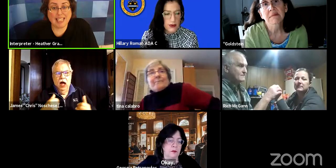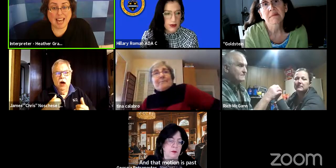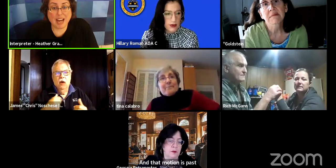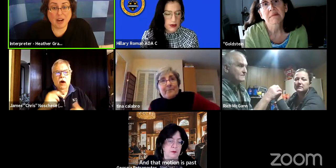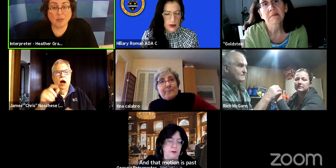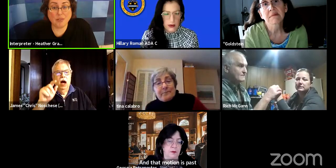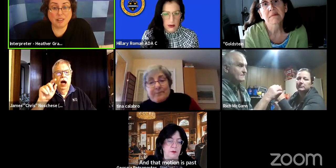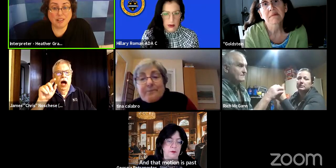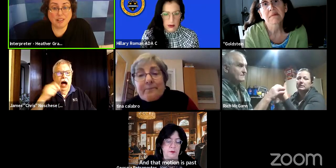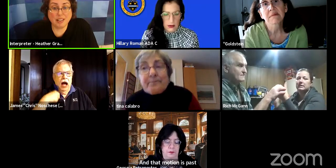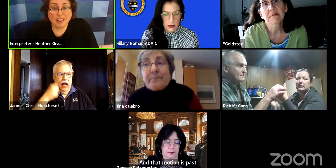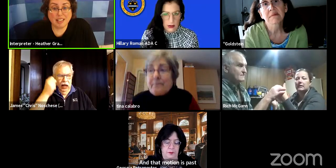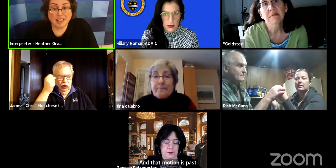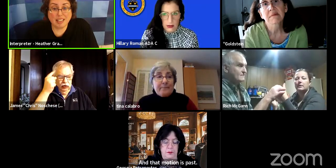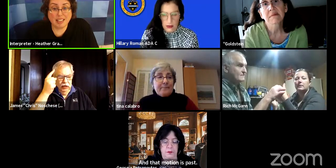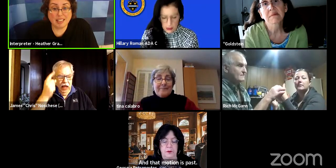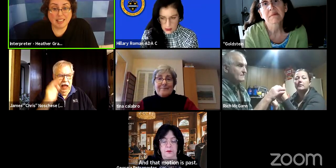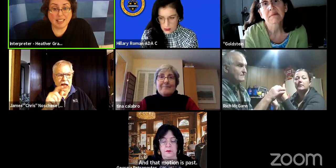Okay, now